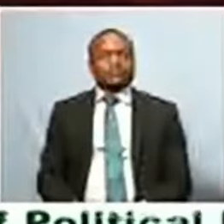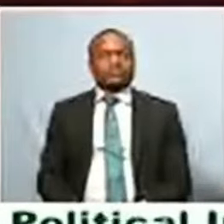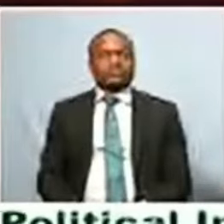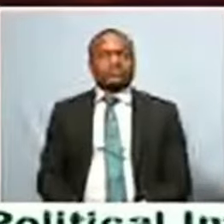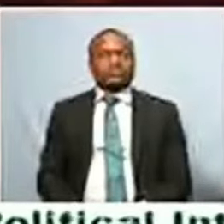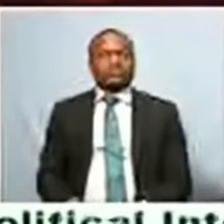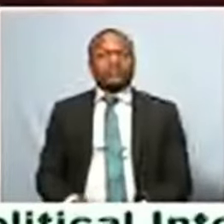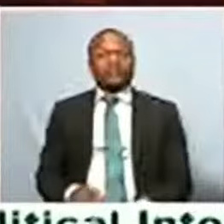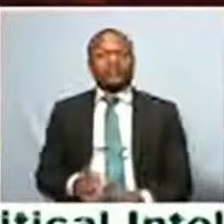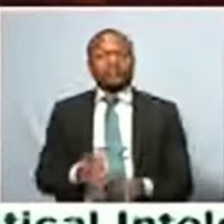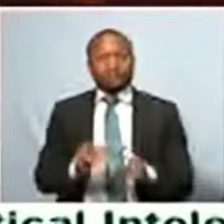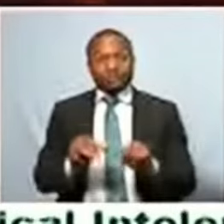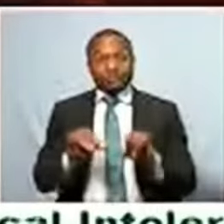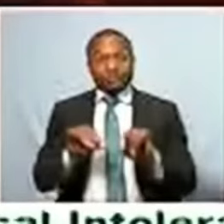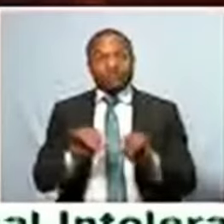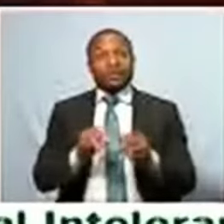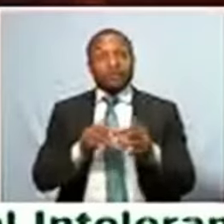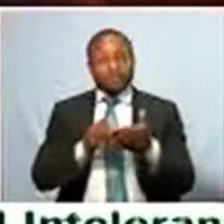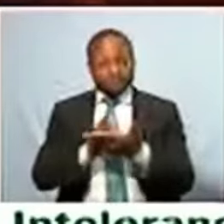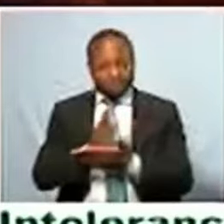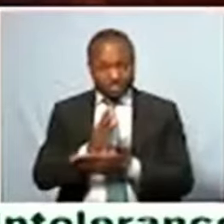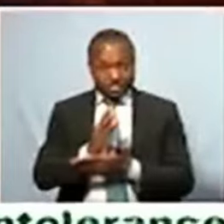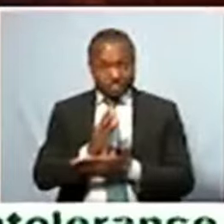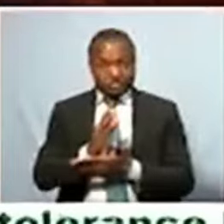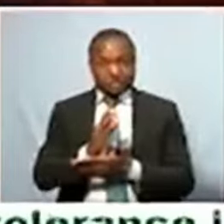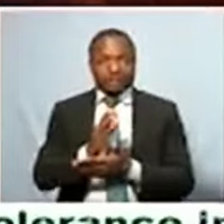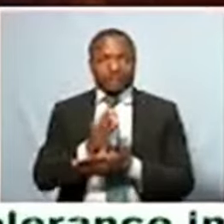relevance. You know,